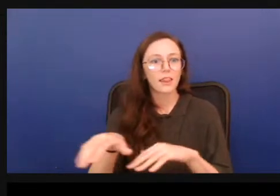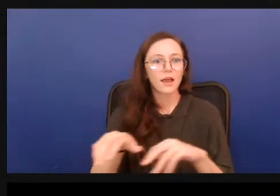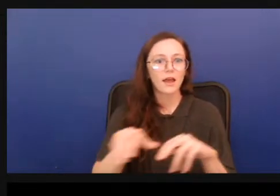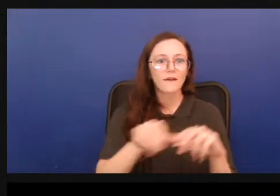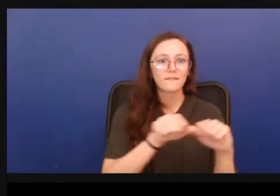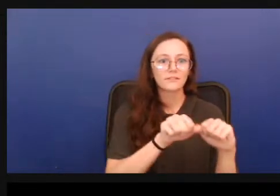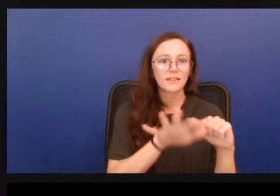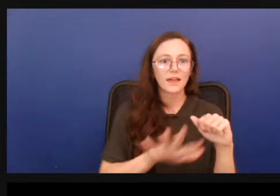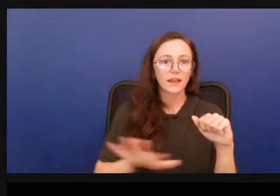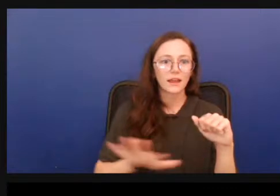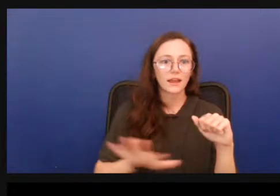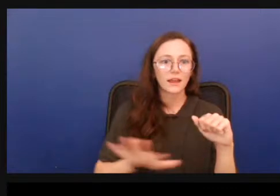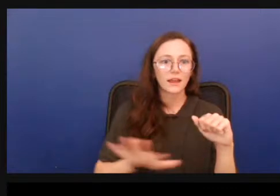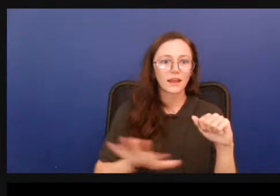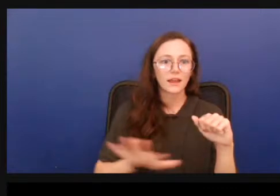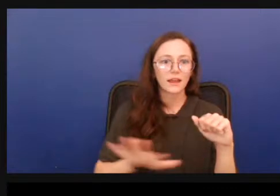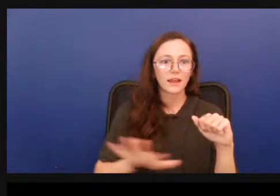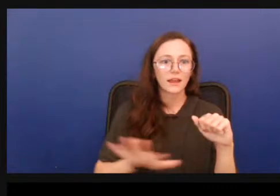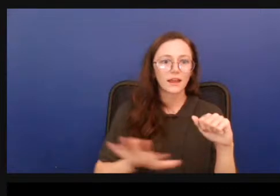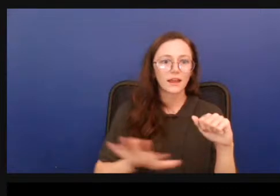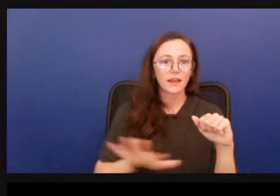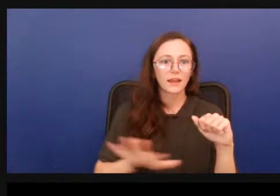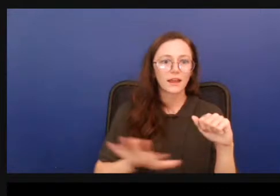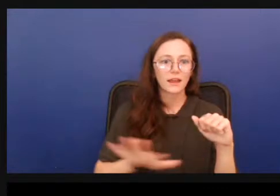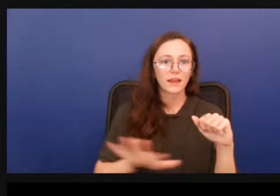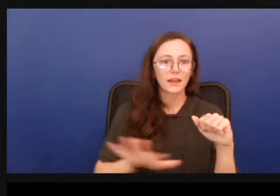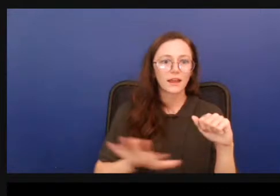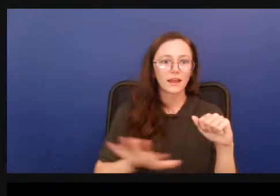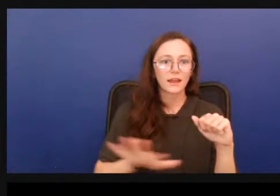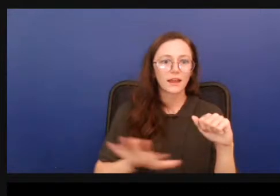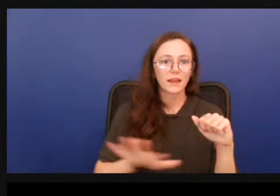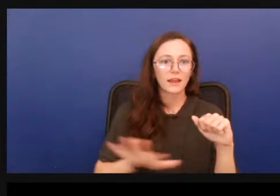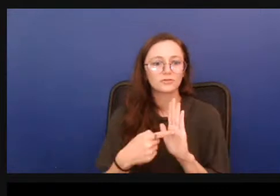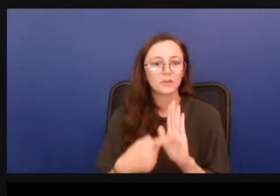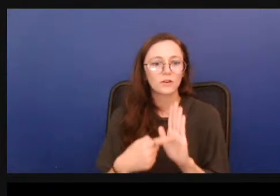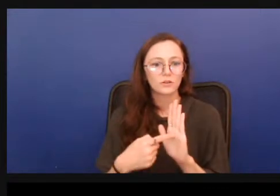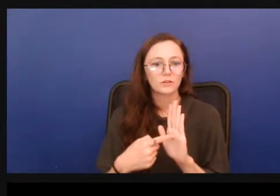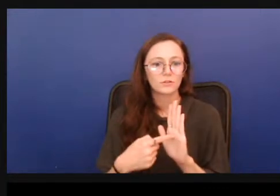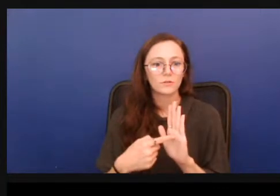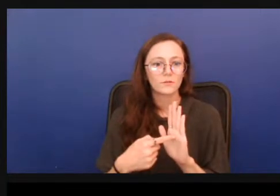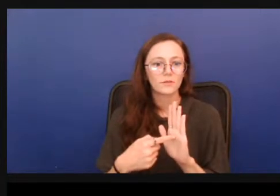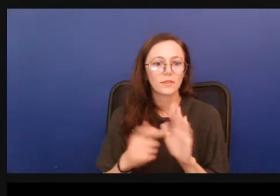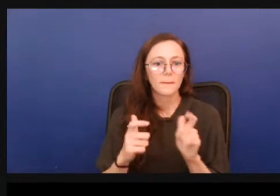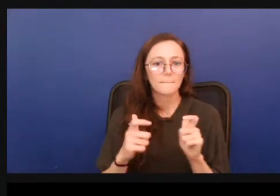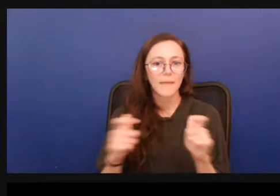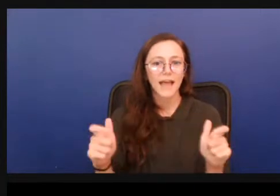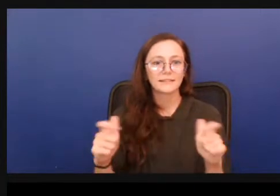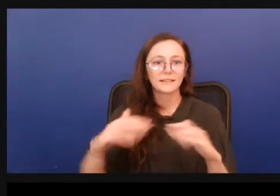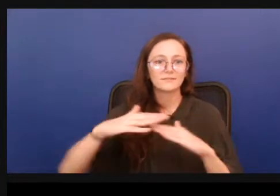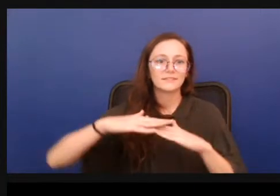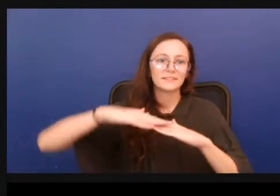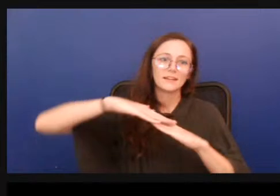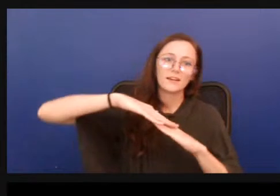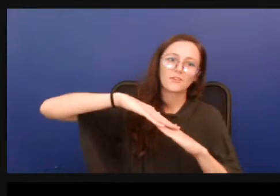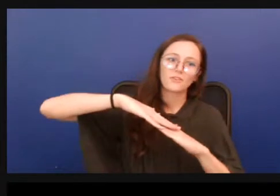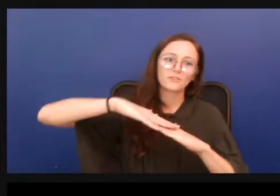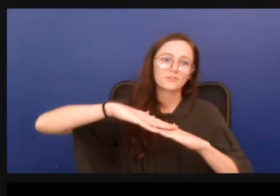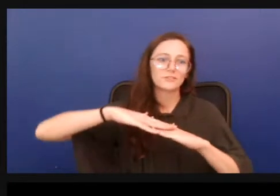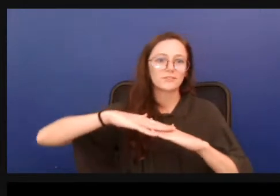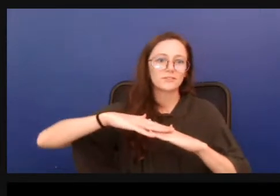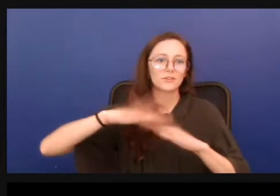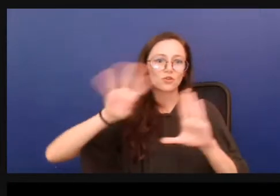drop. This is the equivalent on a GPS signal. And that right there. And what's notable is that since then, it